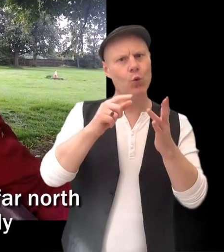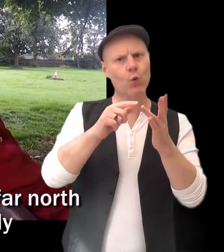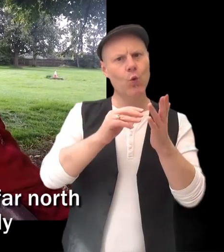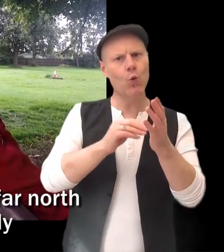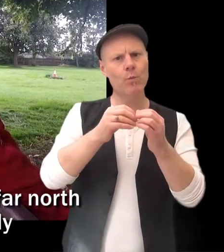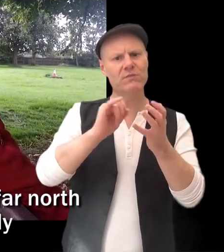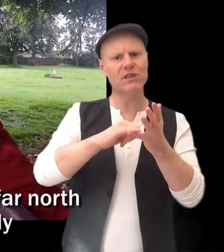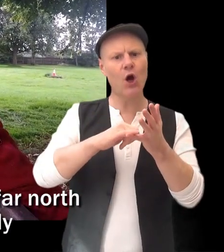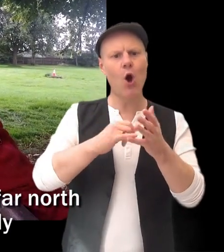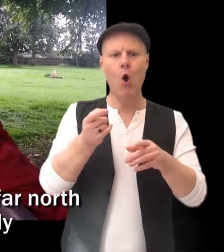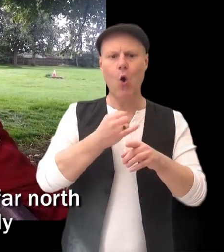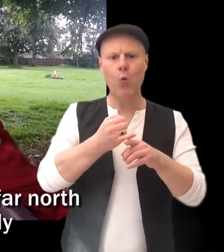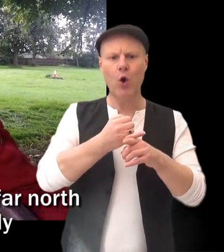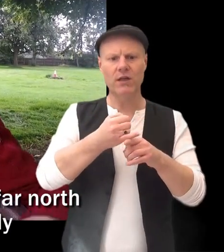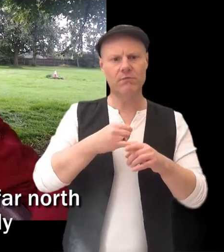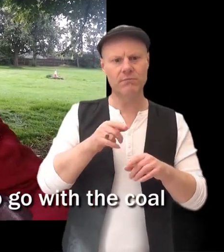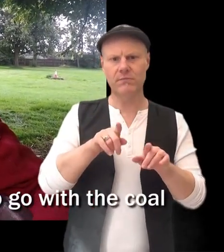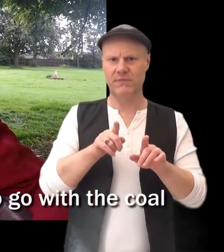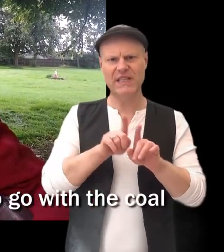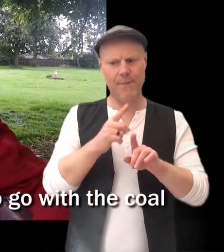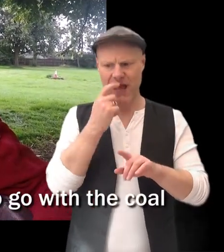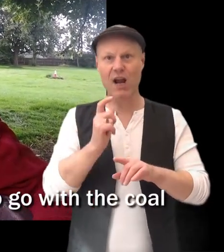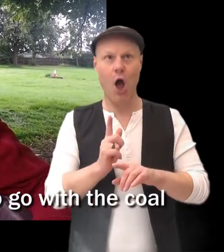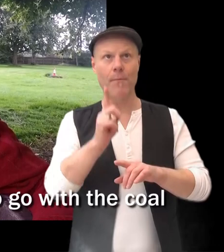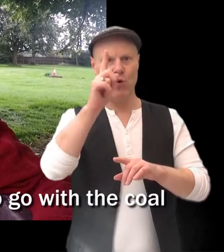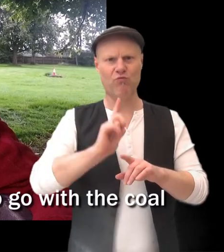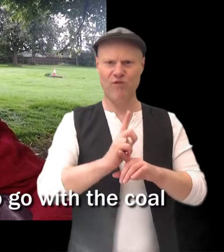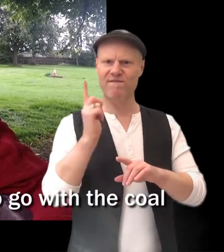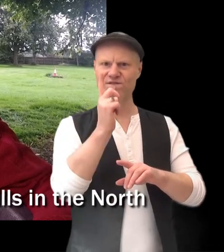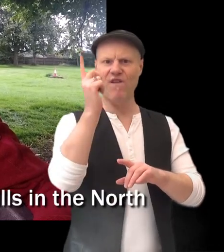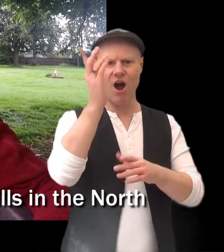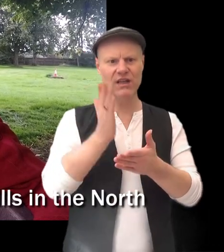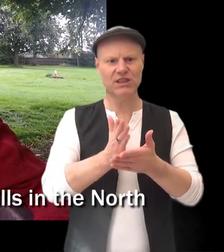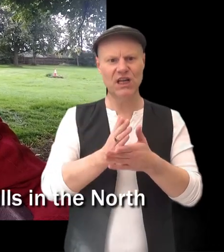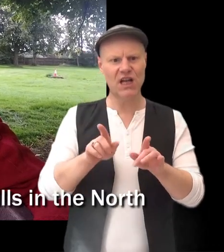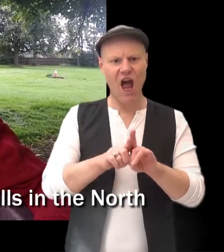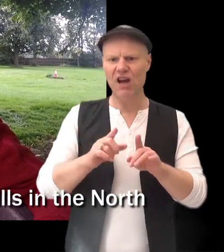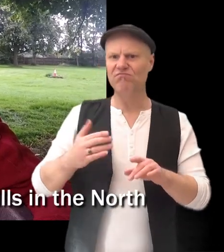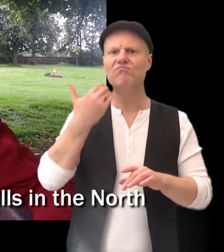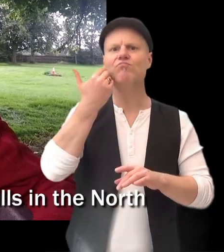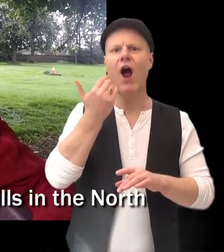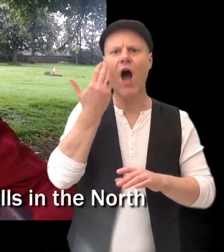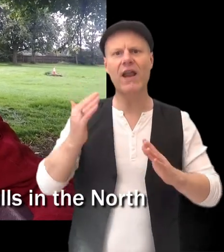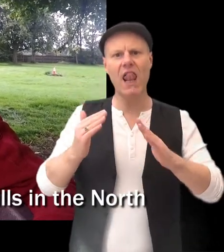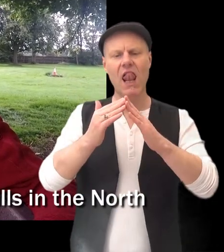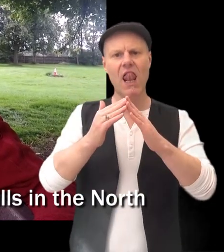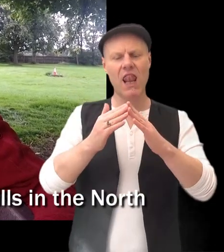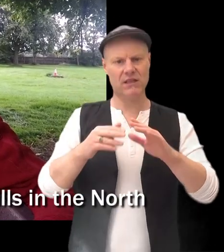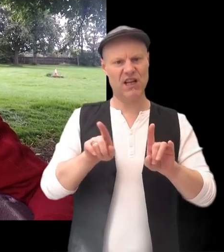as far north as you want to, really. It depends how deep you want to go with the coal seams. Certainly to the edge of Brownhills in the north, edge of